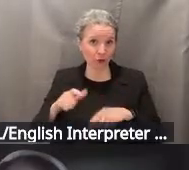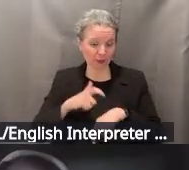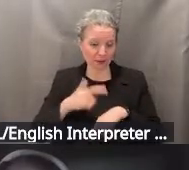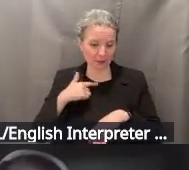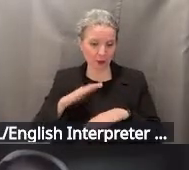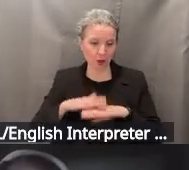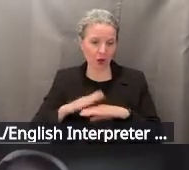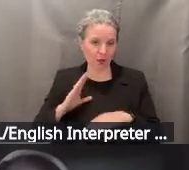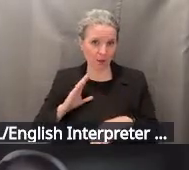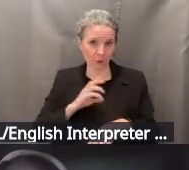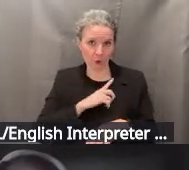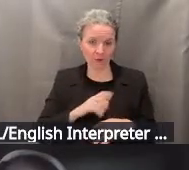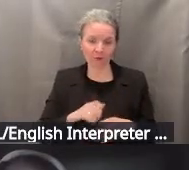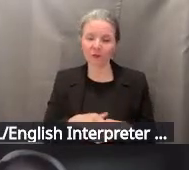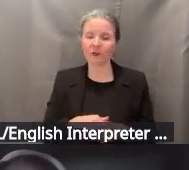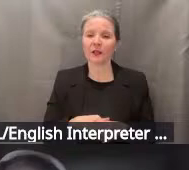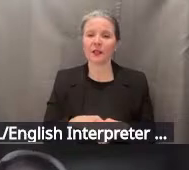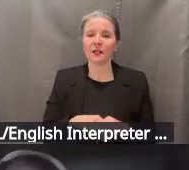I've been a part of the program.